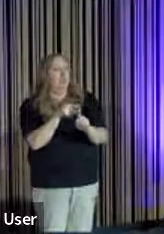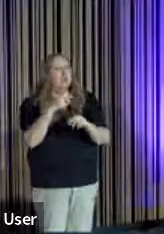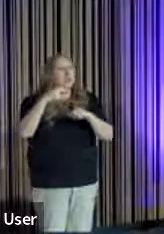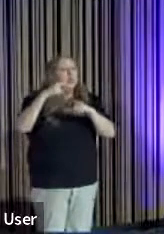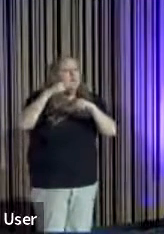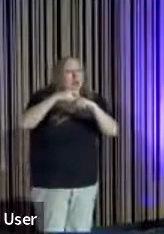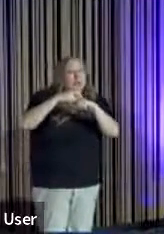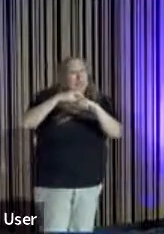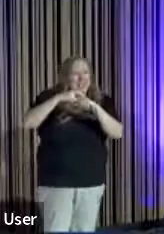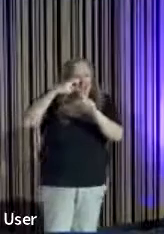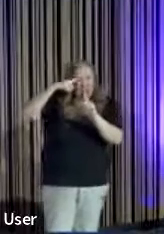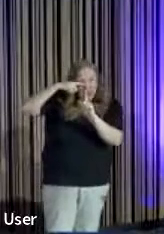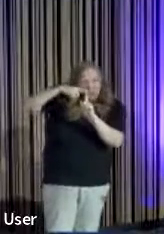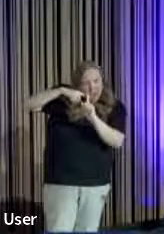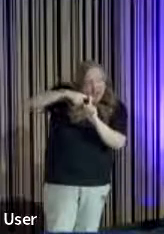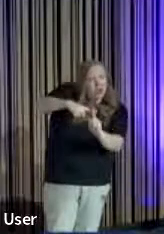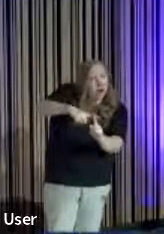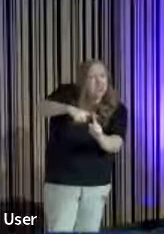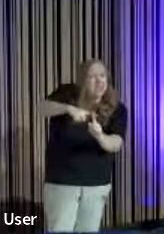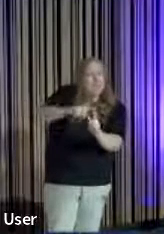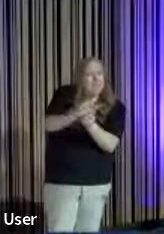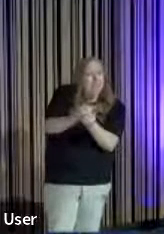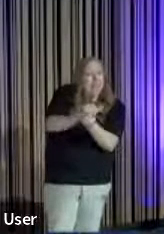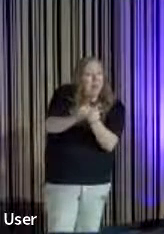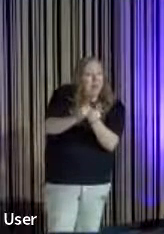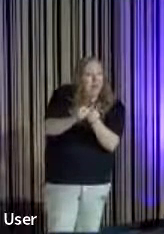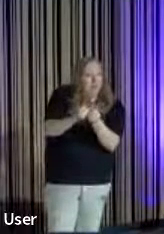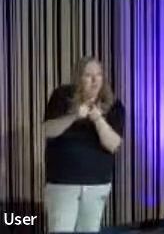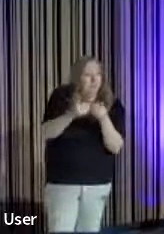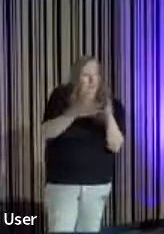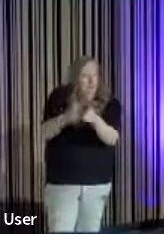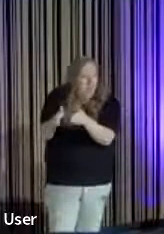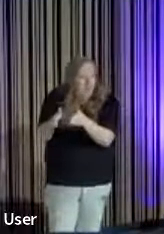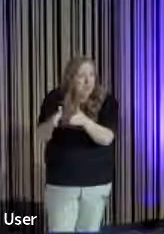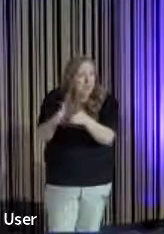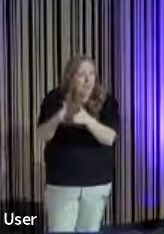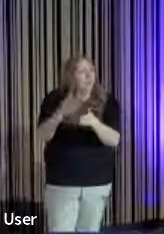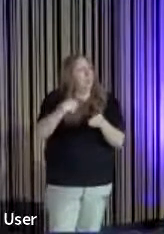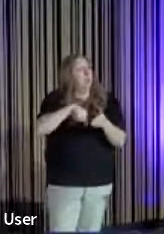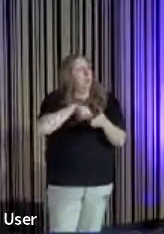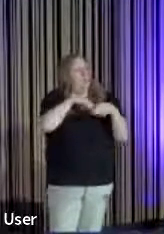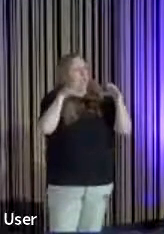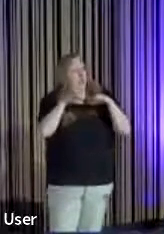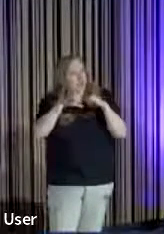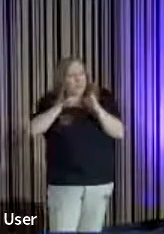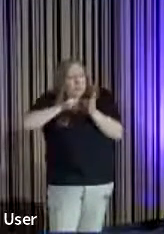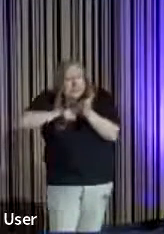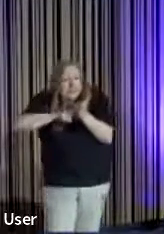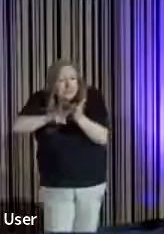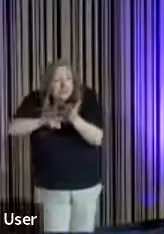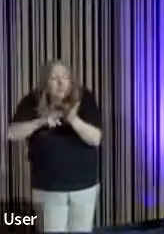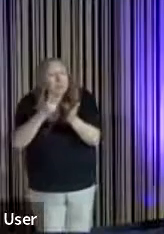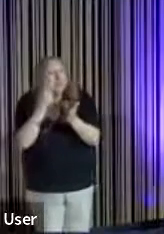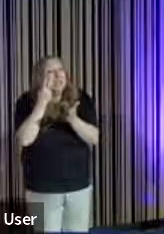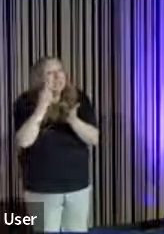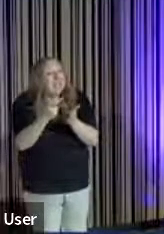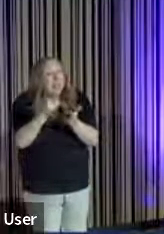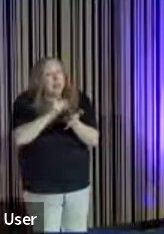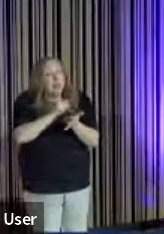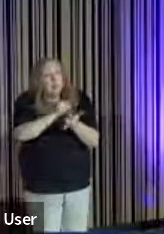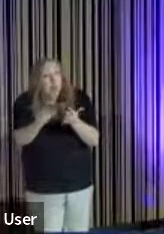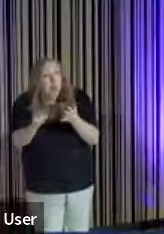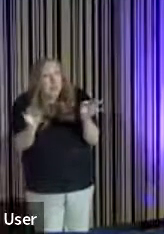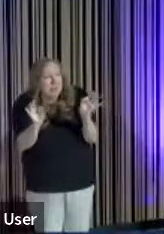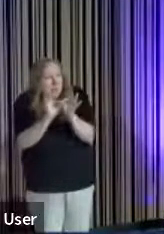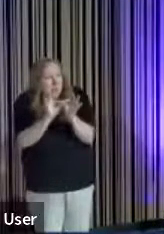they happen to be the important pathways. When we do further work, we see that these particular pathways drive ecosystem